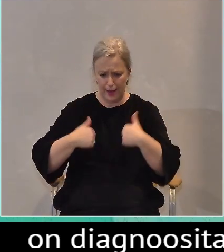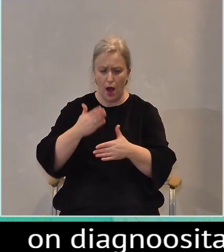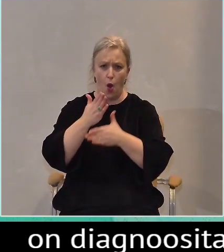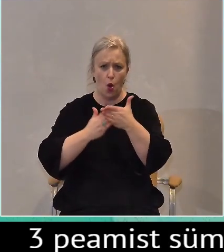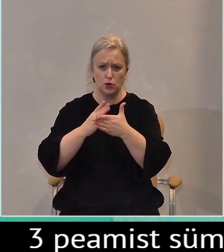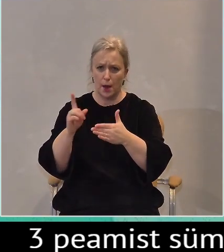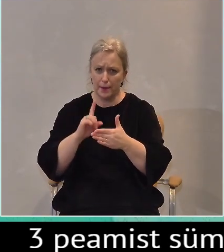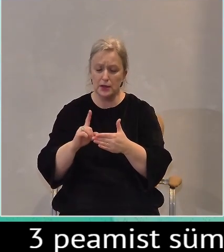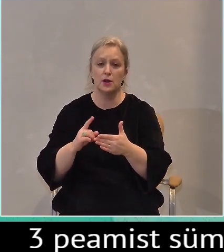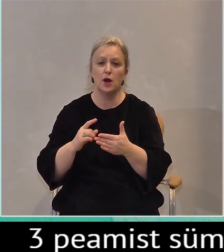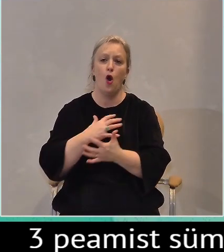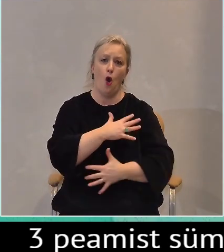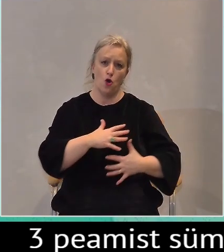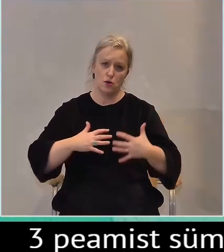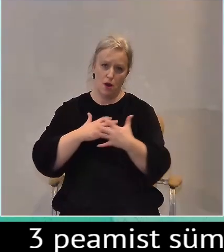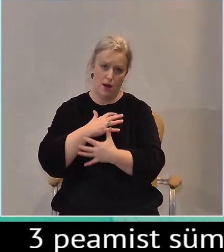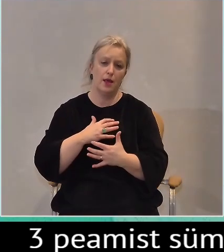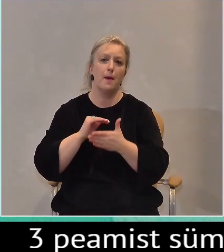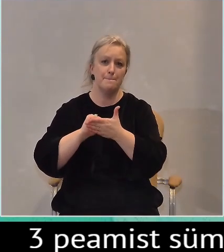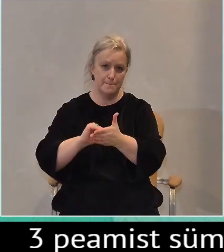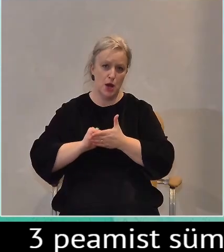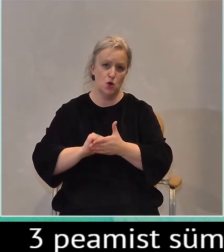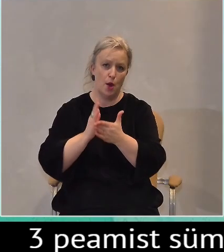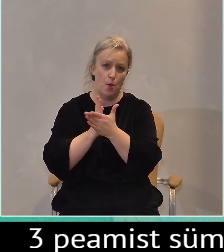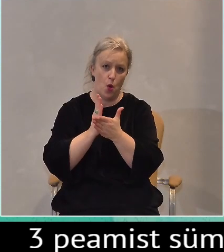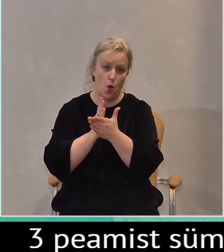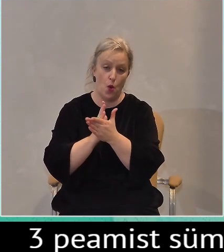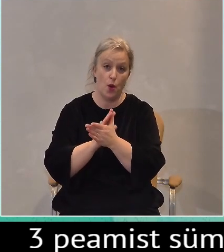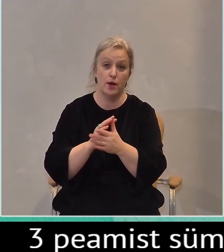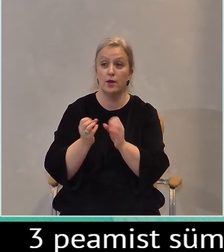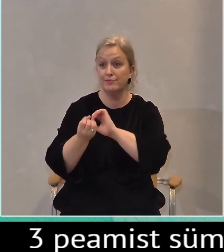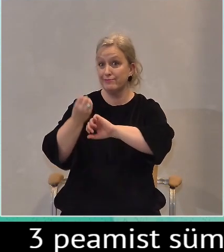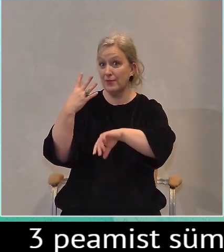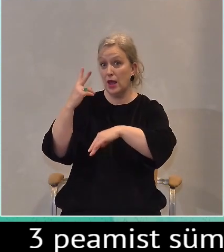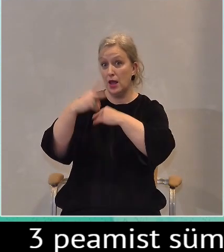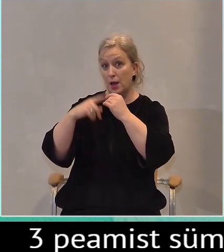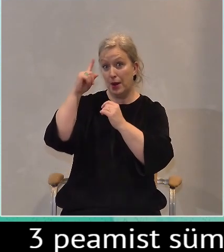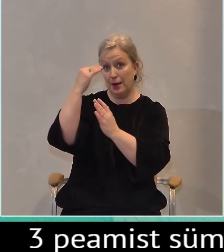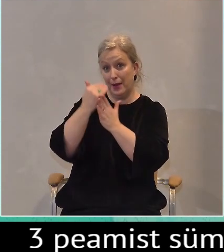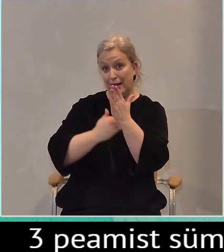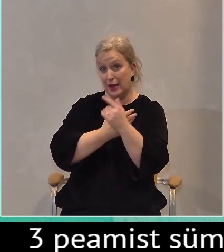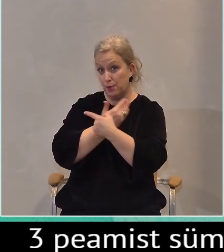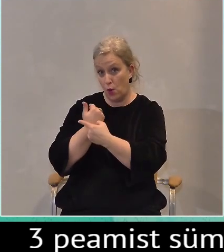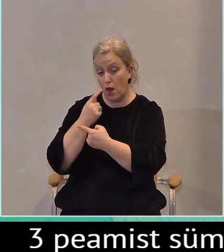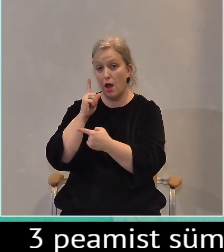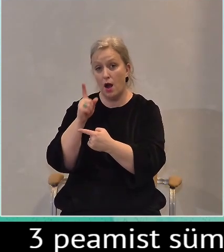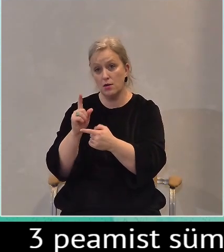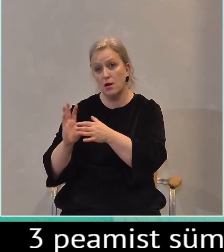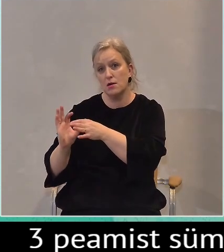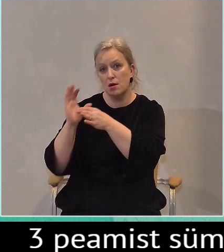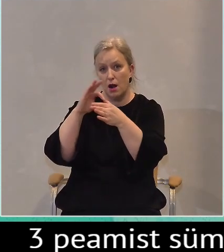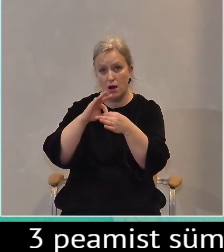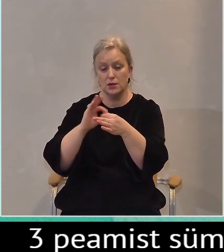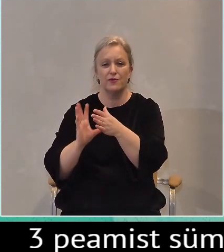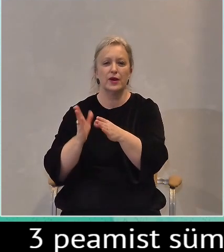the entire body, EDS can affect multiple organ systems. Here you can see the list of